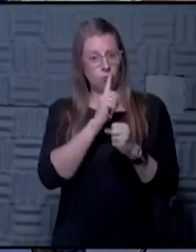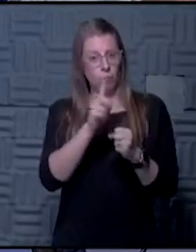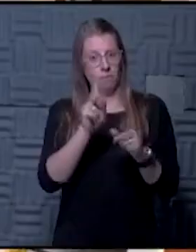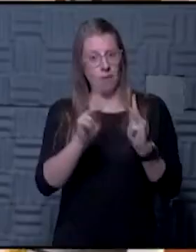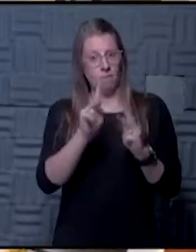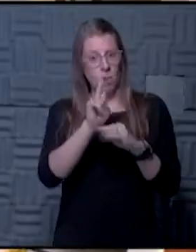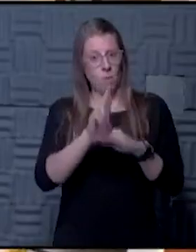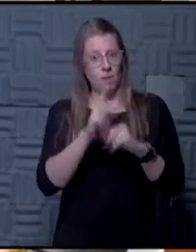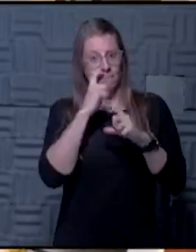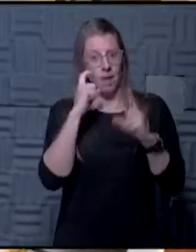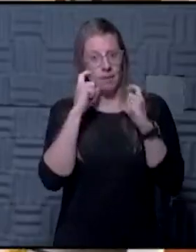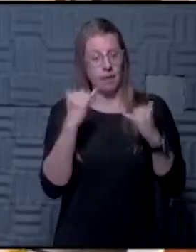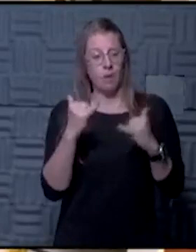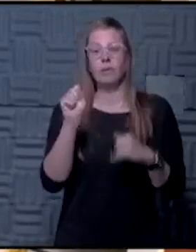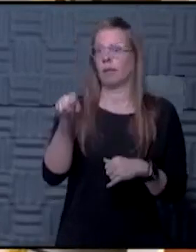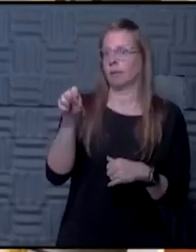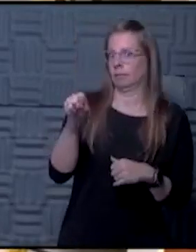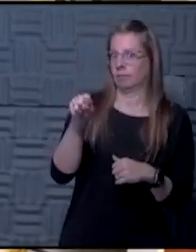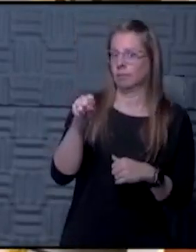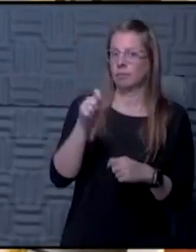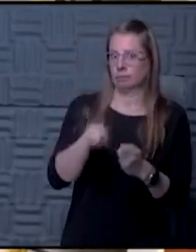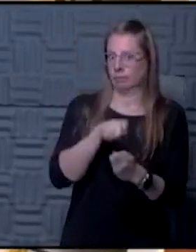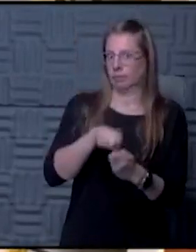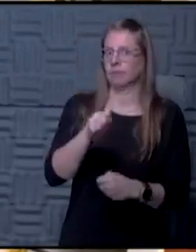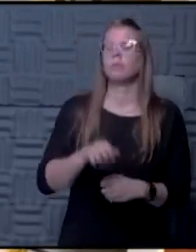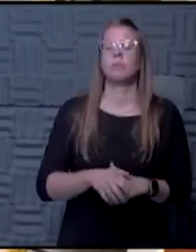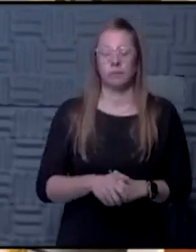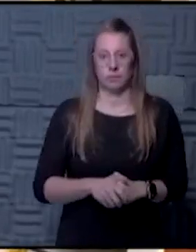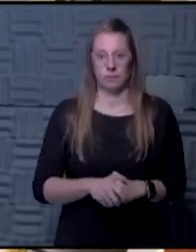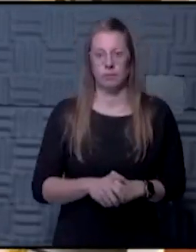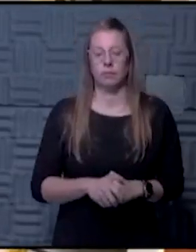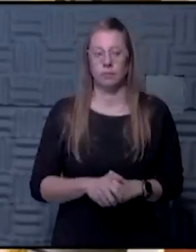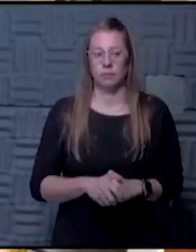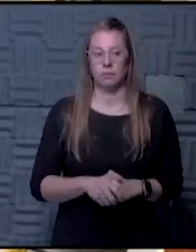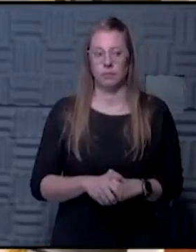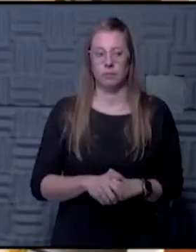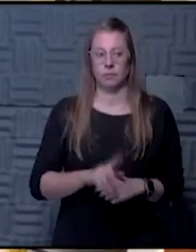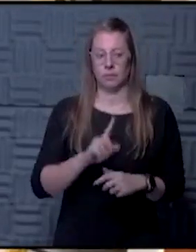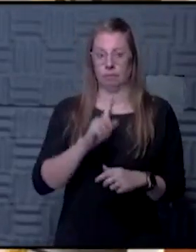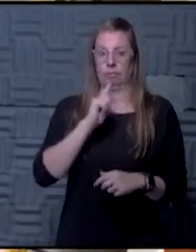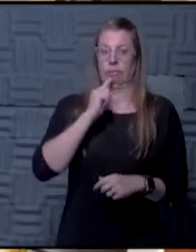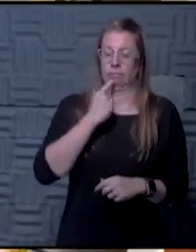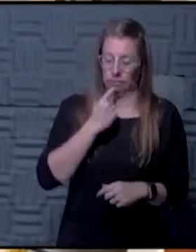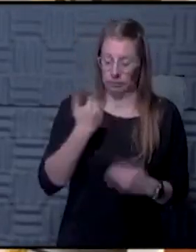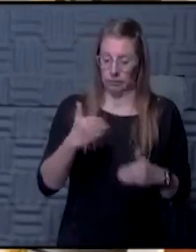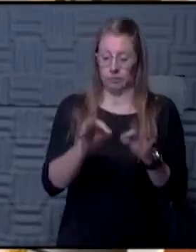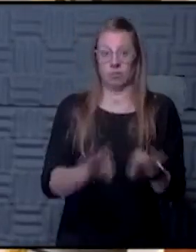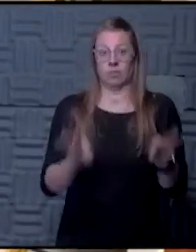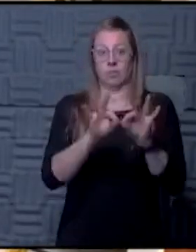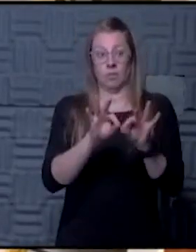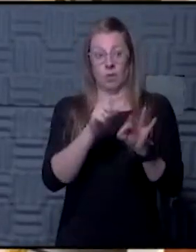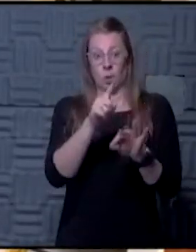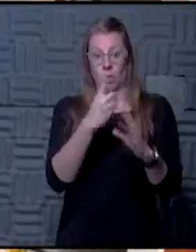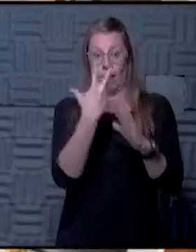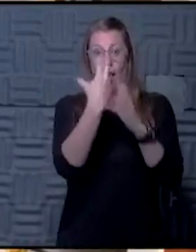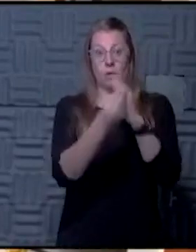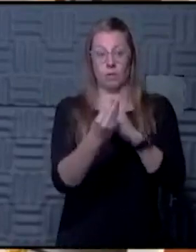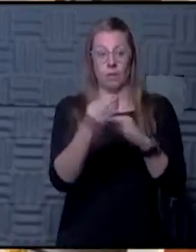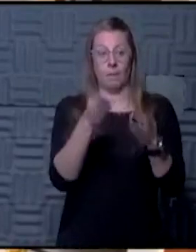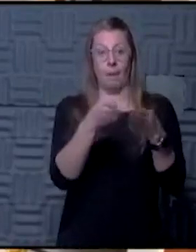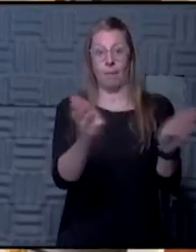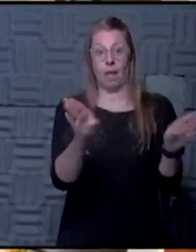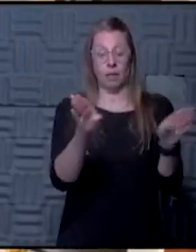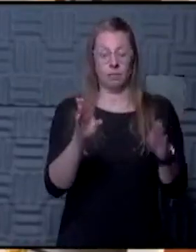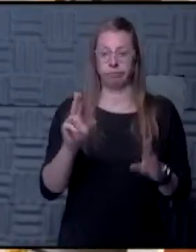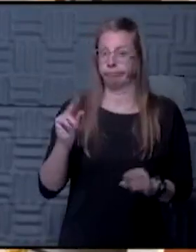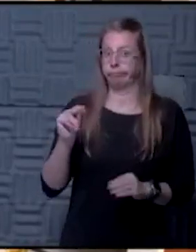now? Yes, absolutely. And I think it's extremely important. Have you been out in public? No, I